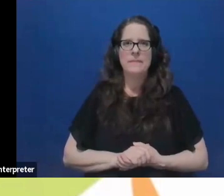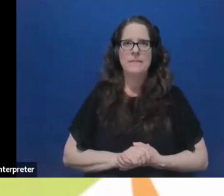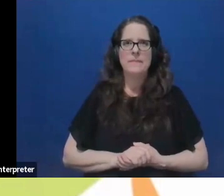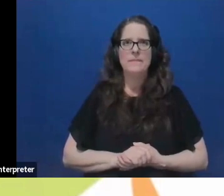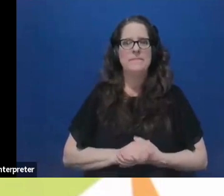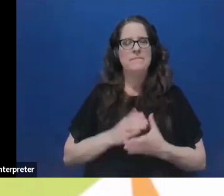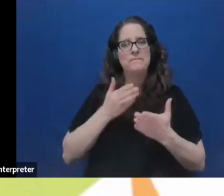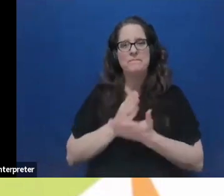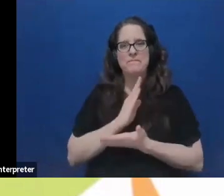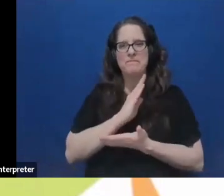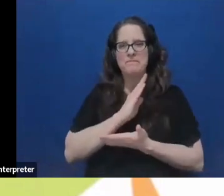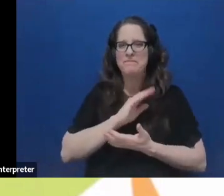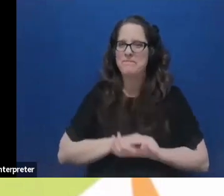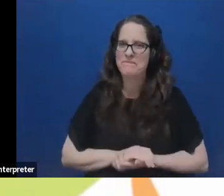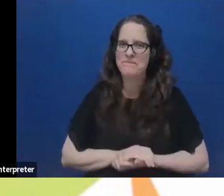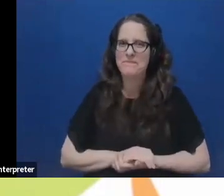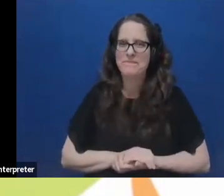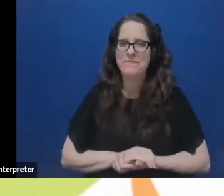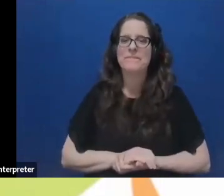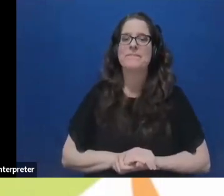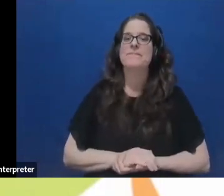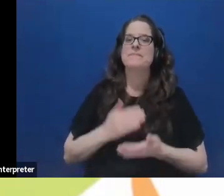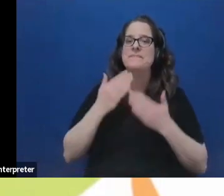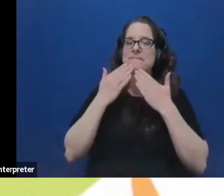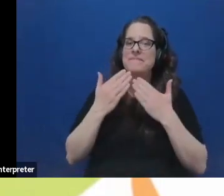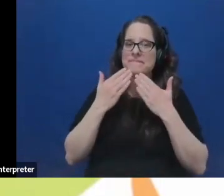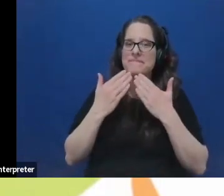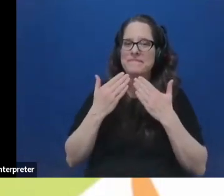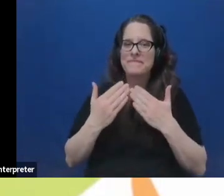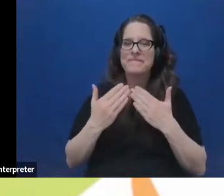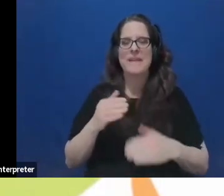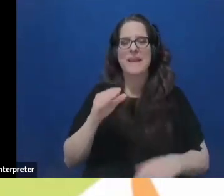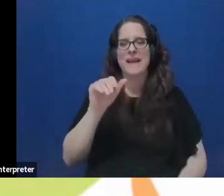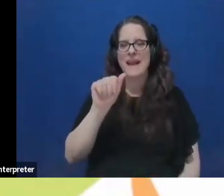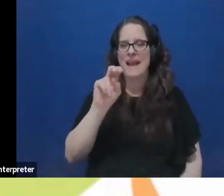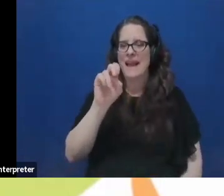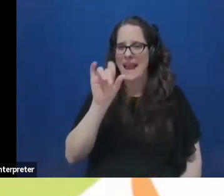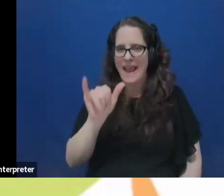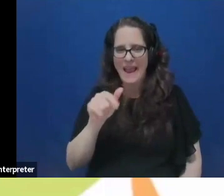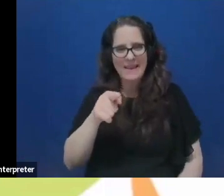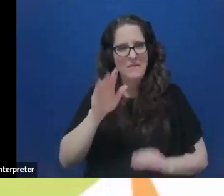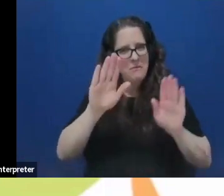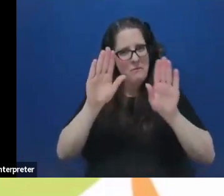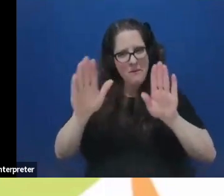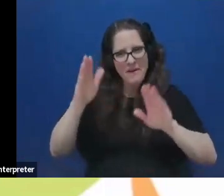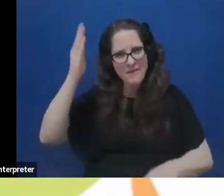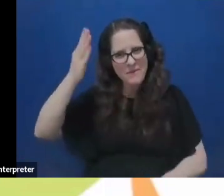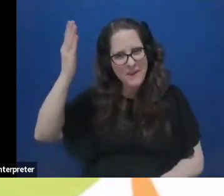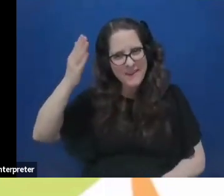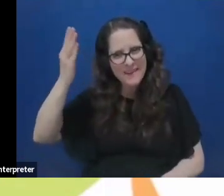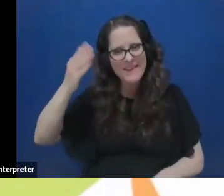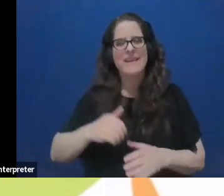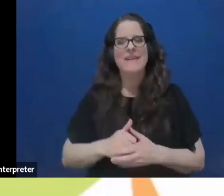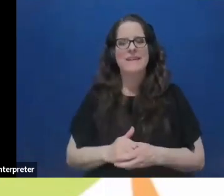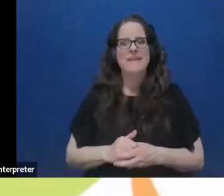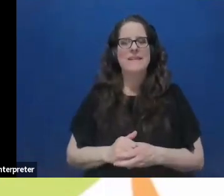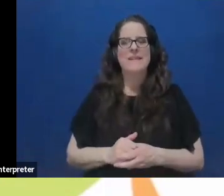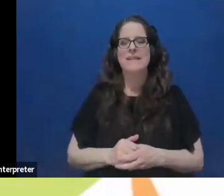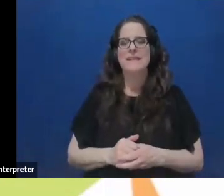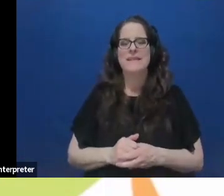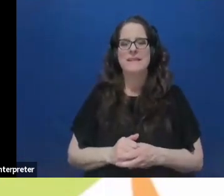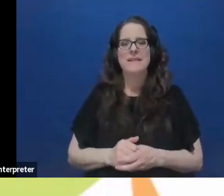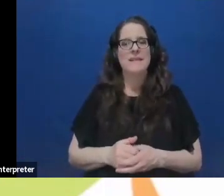All right, so thank you, Andy, for your wonderful presentation. Like many